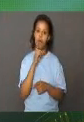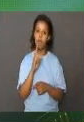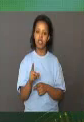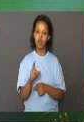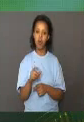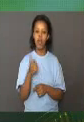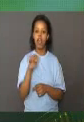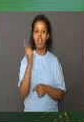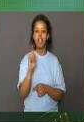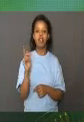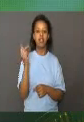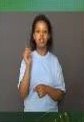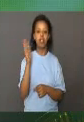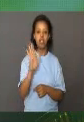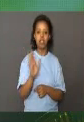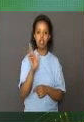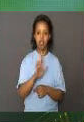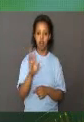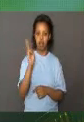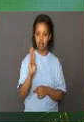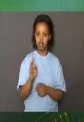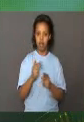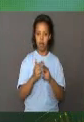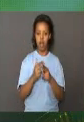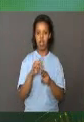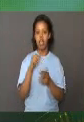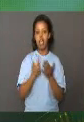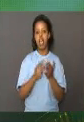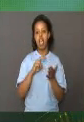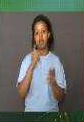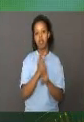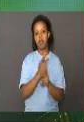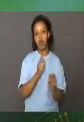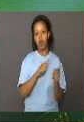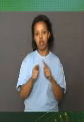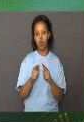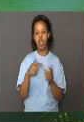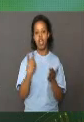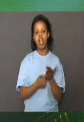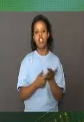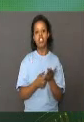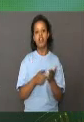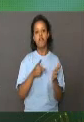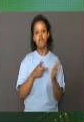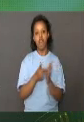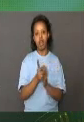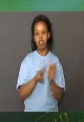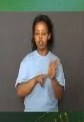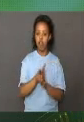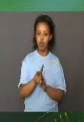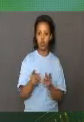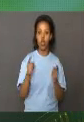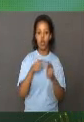the integrase inhibitor, which prevents the retrovirus from inserting its